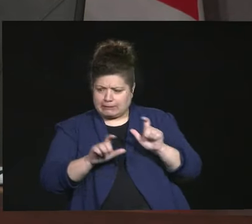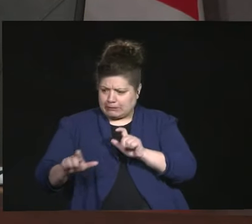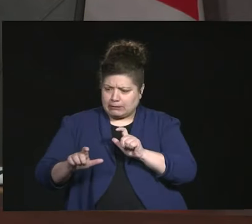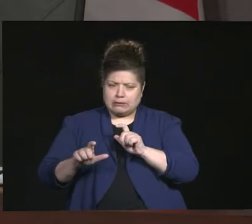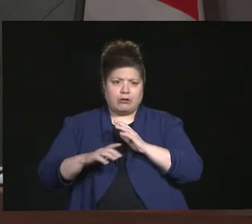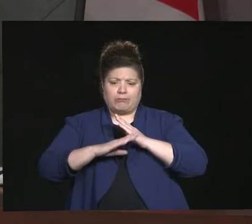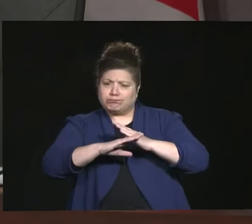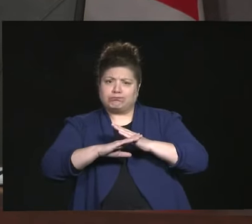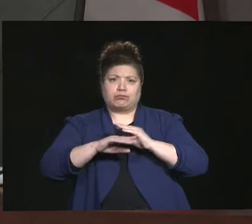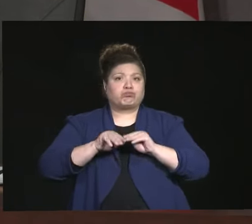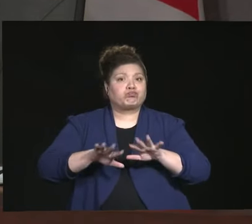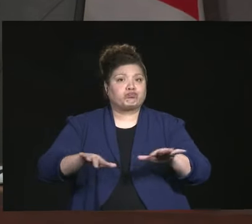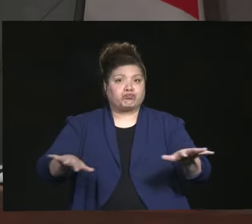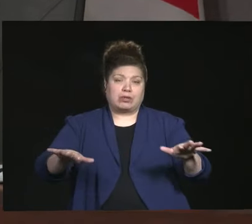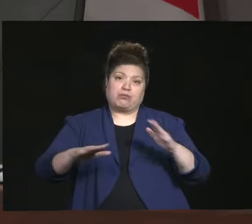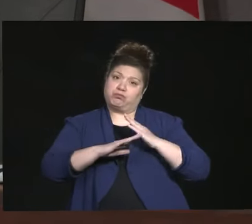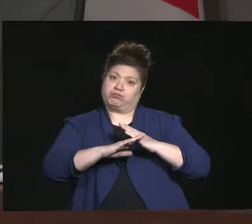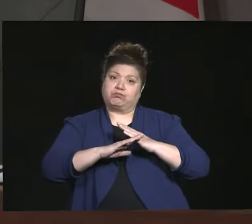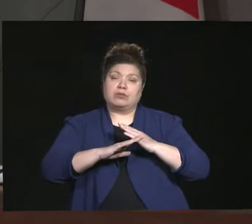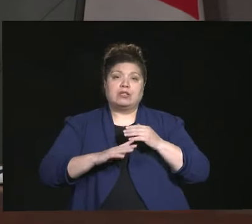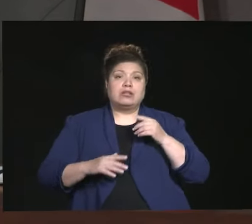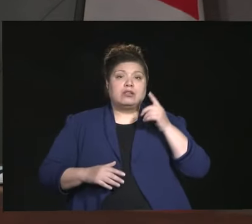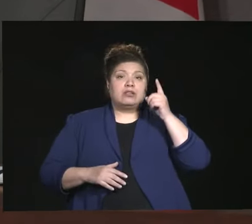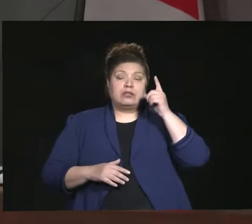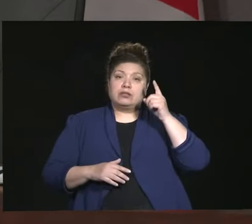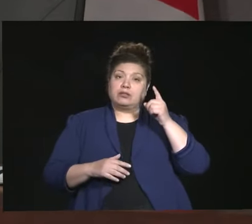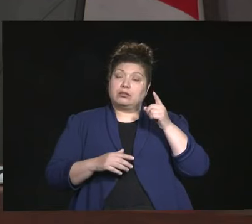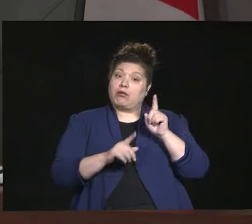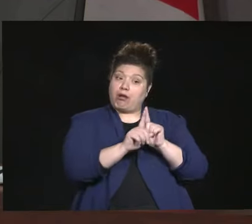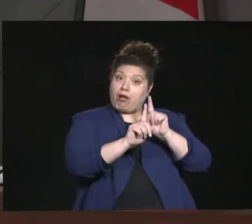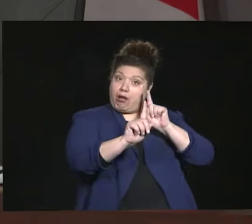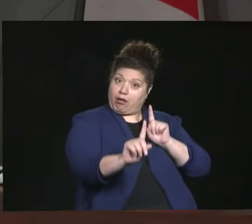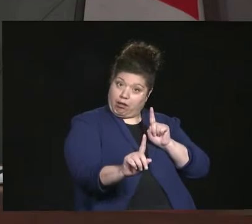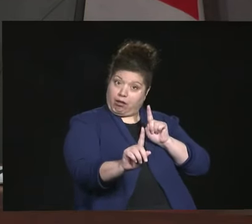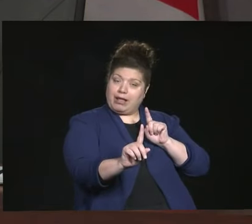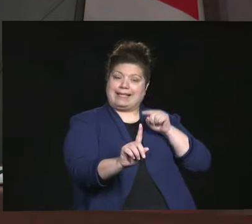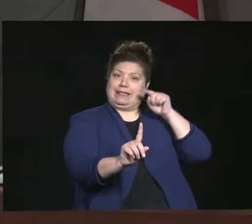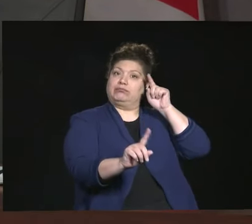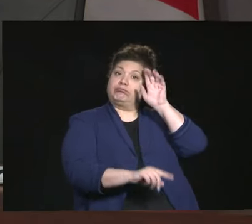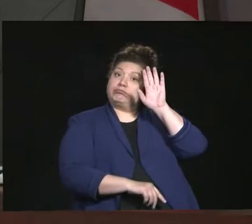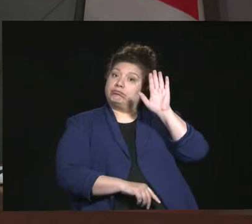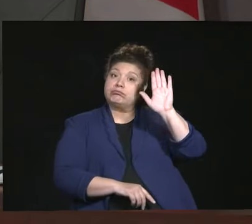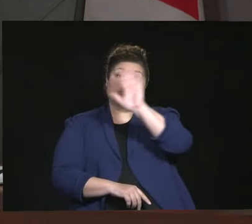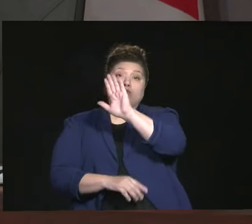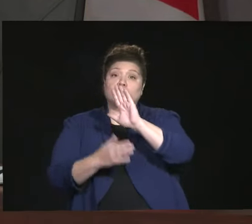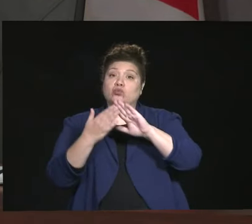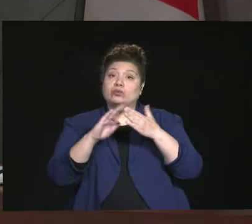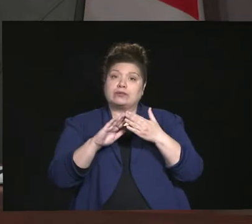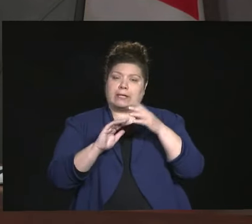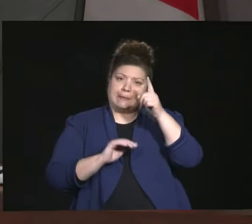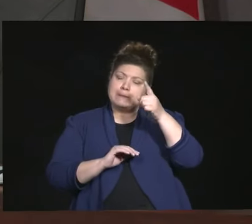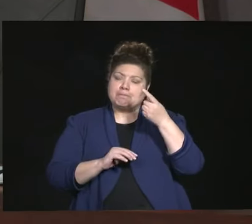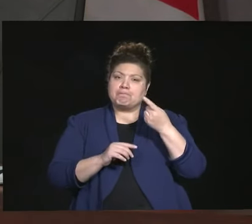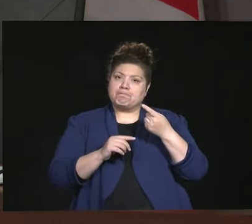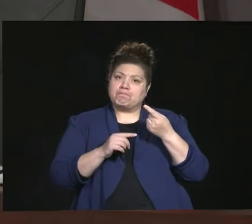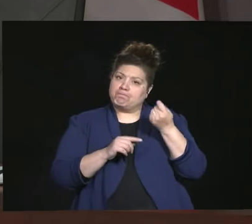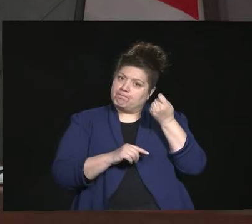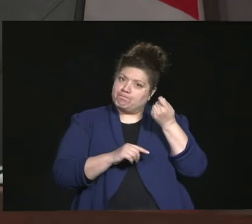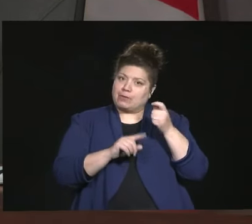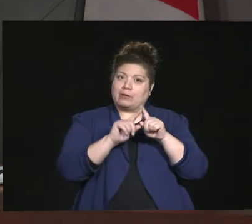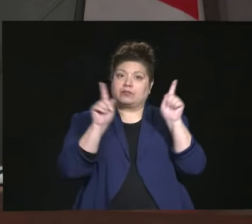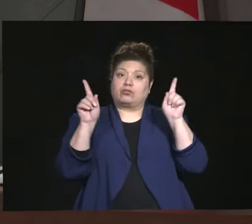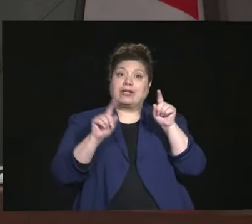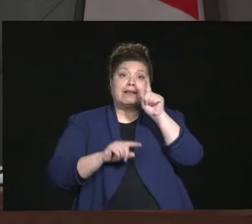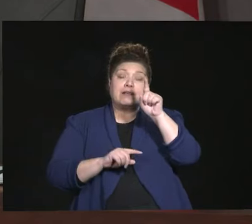also adapting what social distancing means in those communities, particularly where they have crowded living